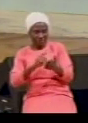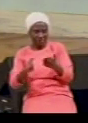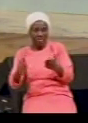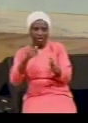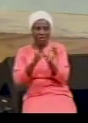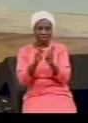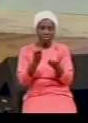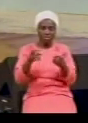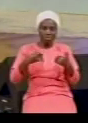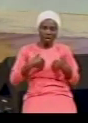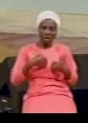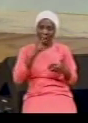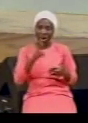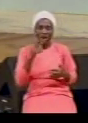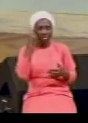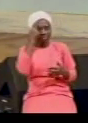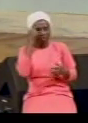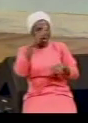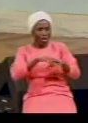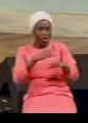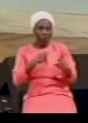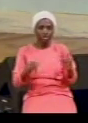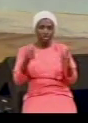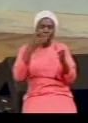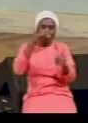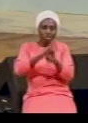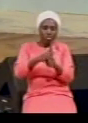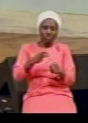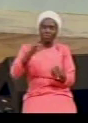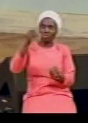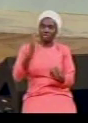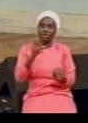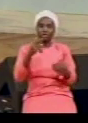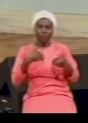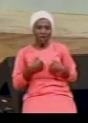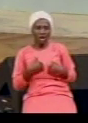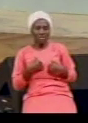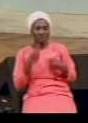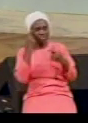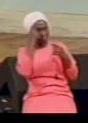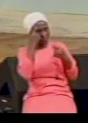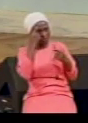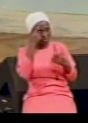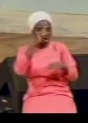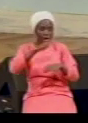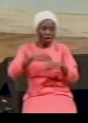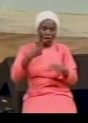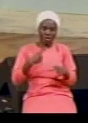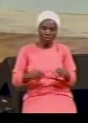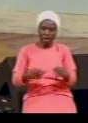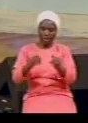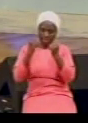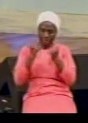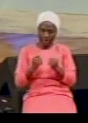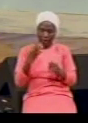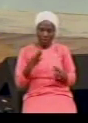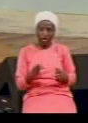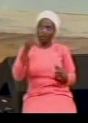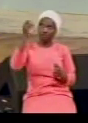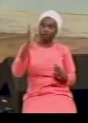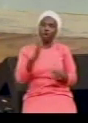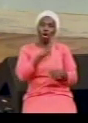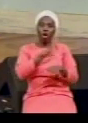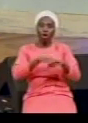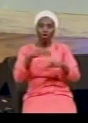on the promises of God. You have meditated on the power of God. You have meditated on the precepts